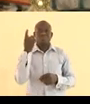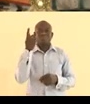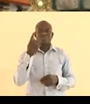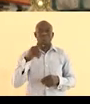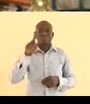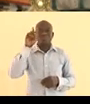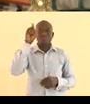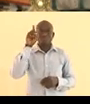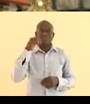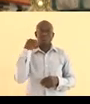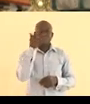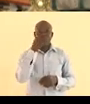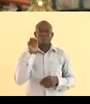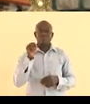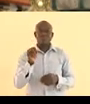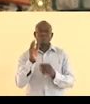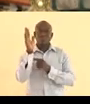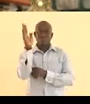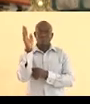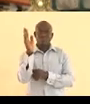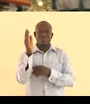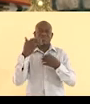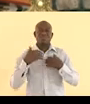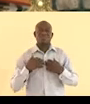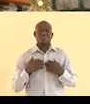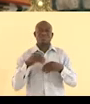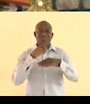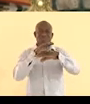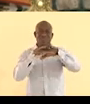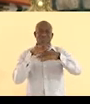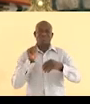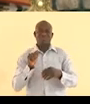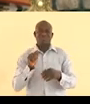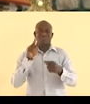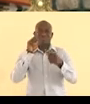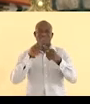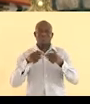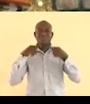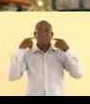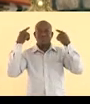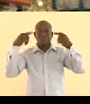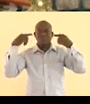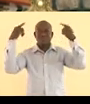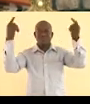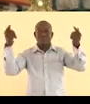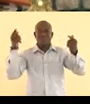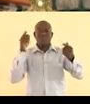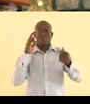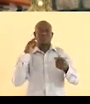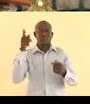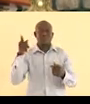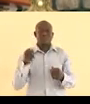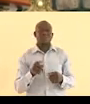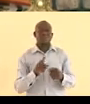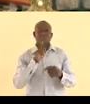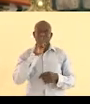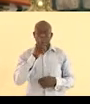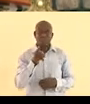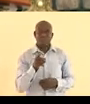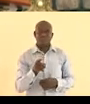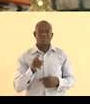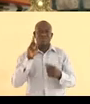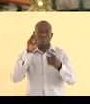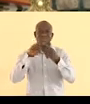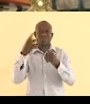together? The one whom God has called. The one whom God has called. To proclaim his truth.